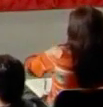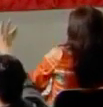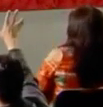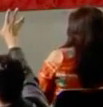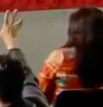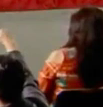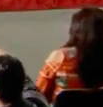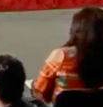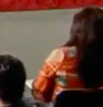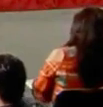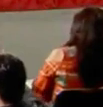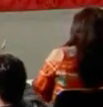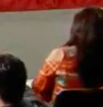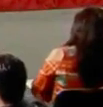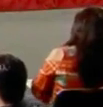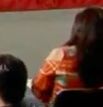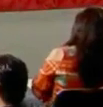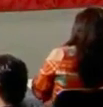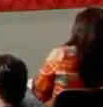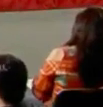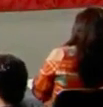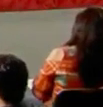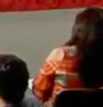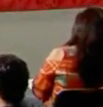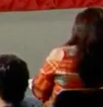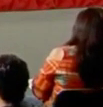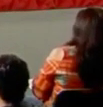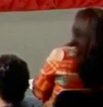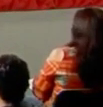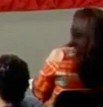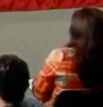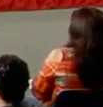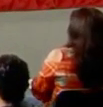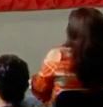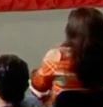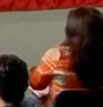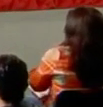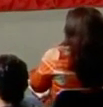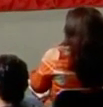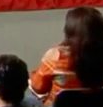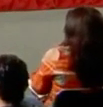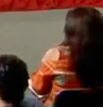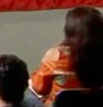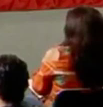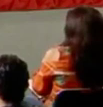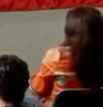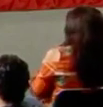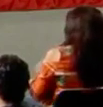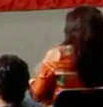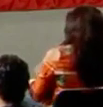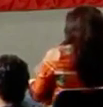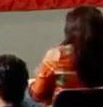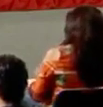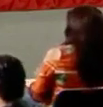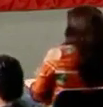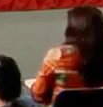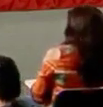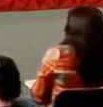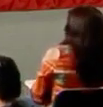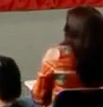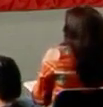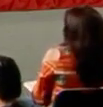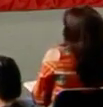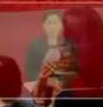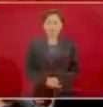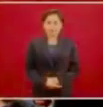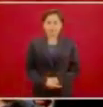Natalia, Angeles, Blanca, and then you, and then you. Yeah, let's do it. Okay.